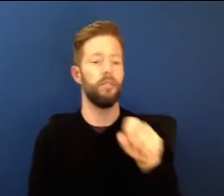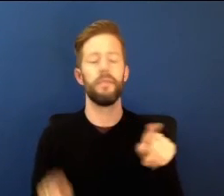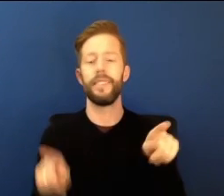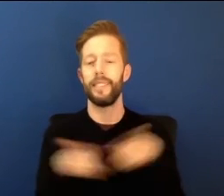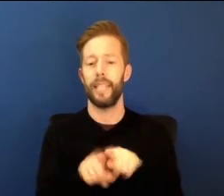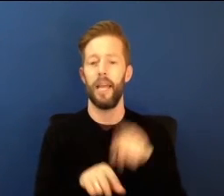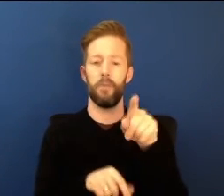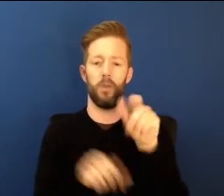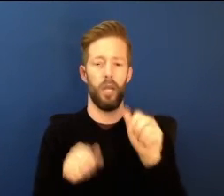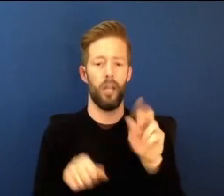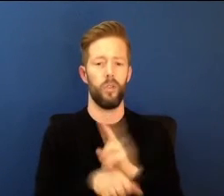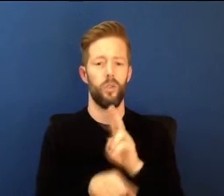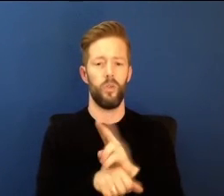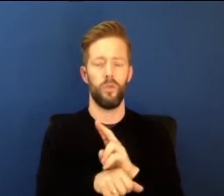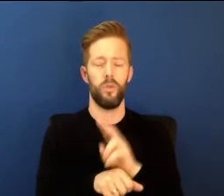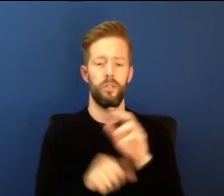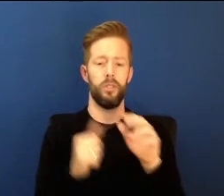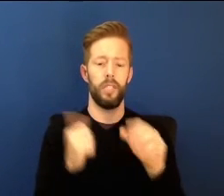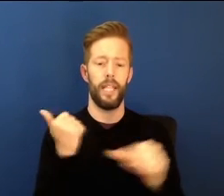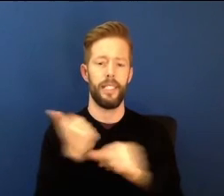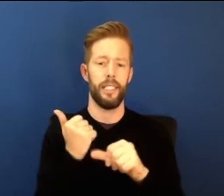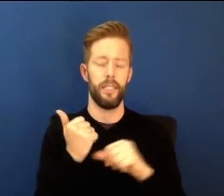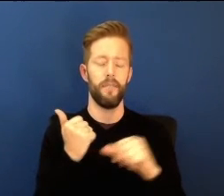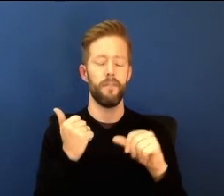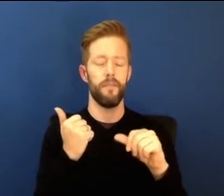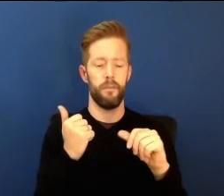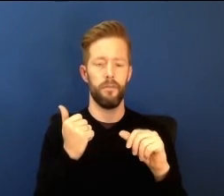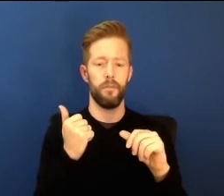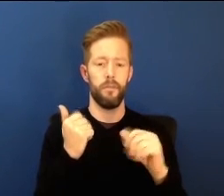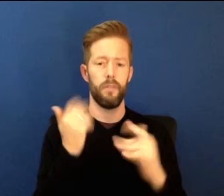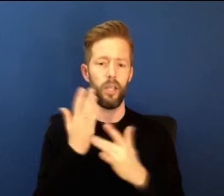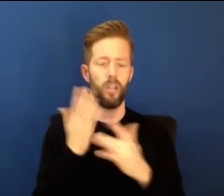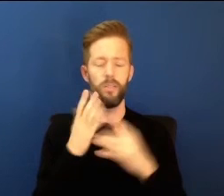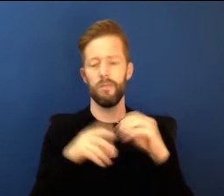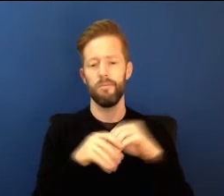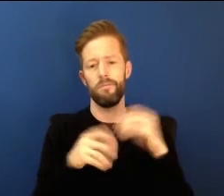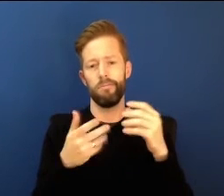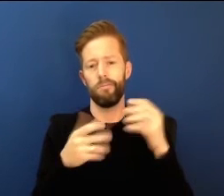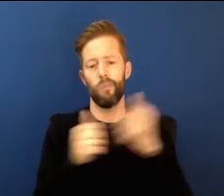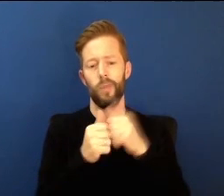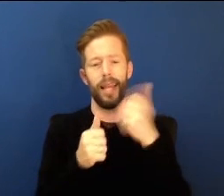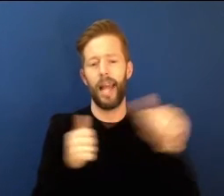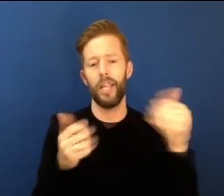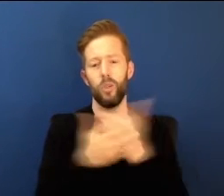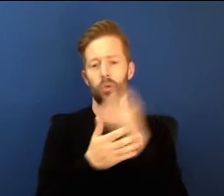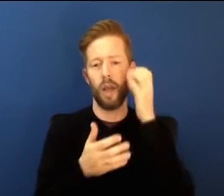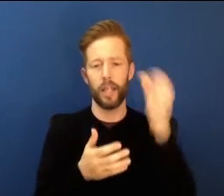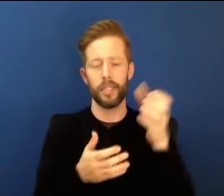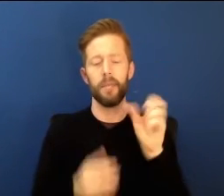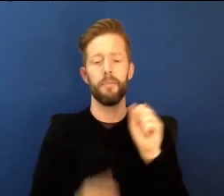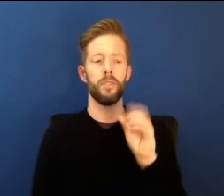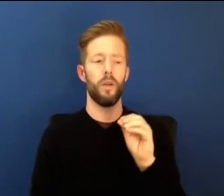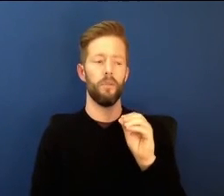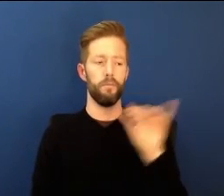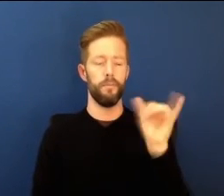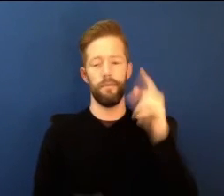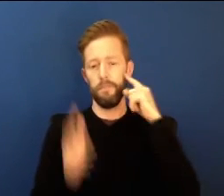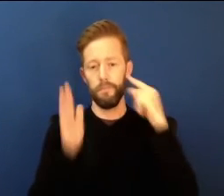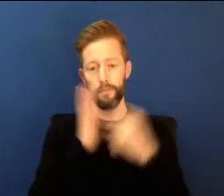is yes, in the same way that you would use assistive technology in teaching or learning any kind of new concept.